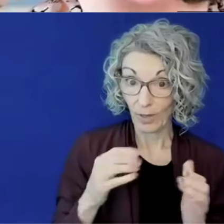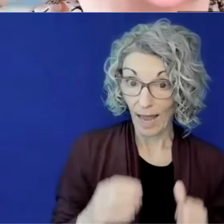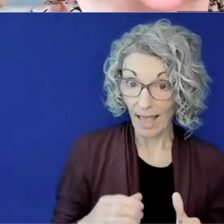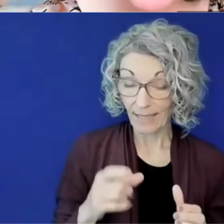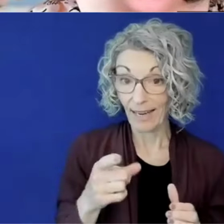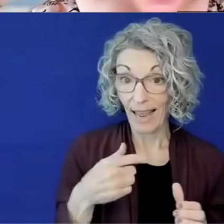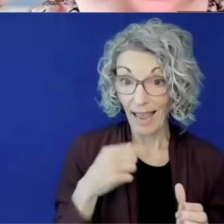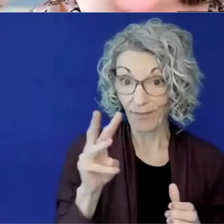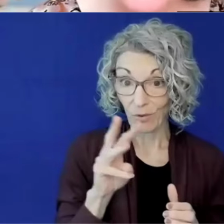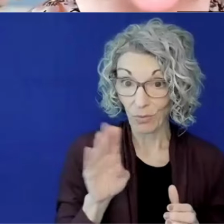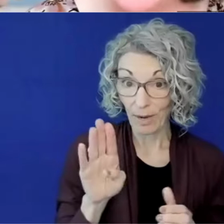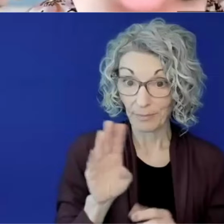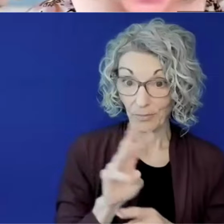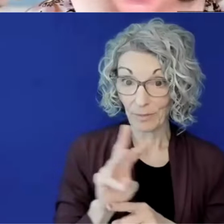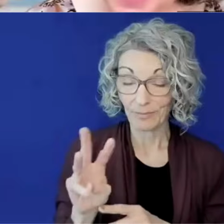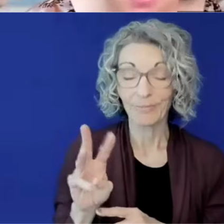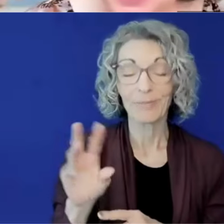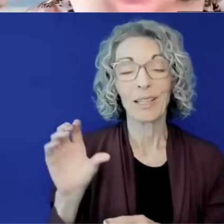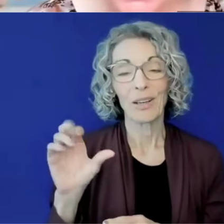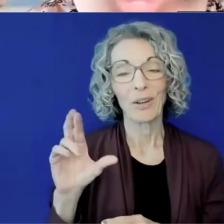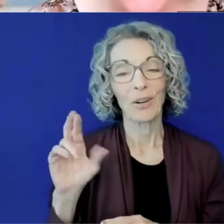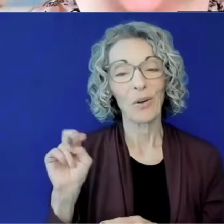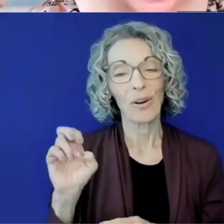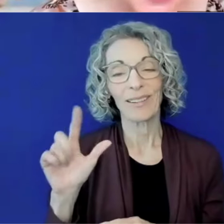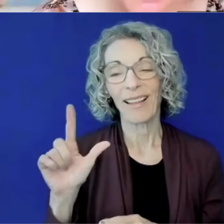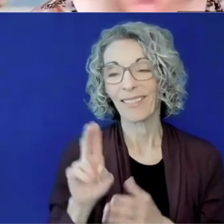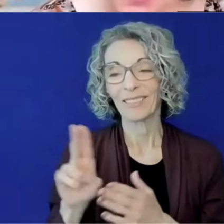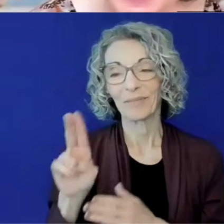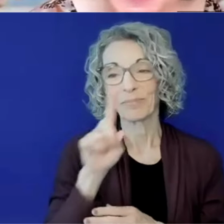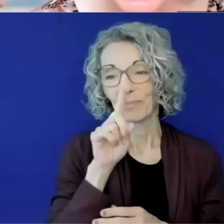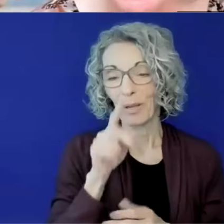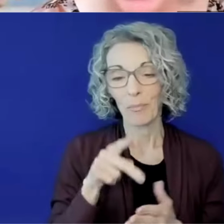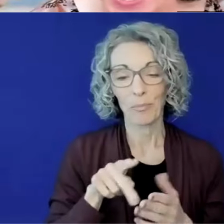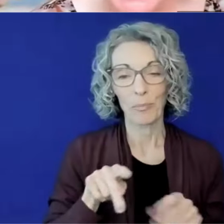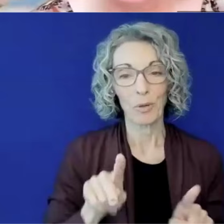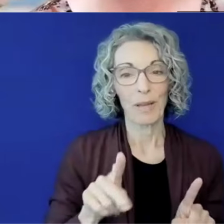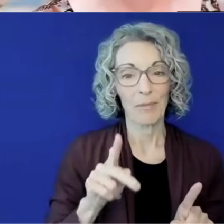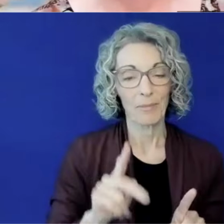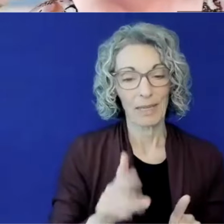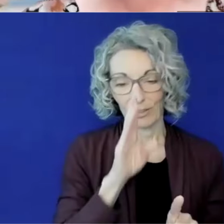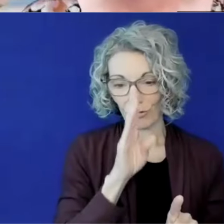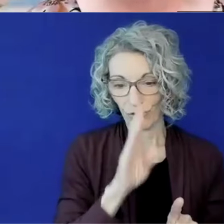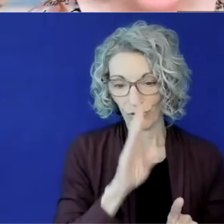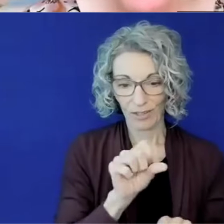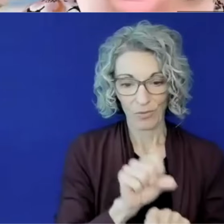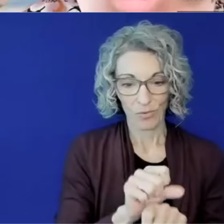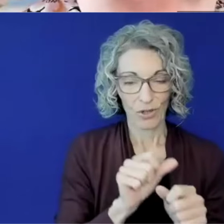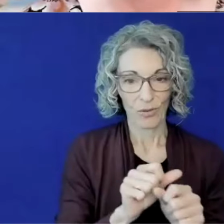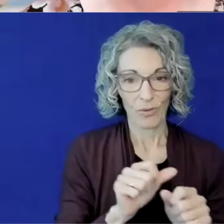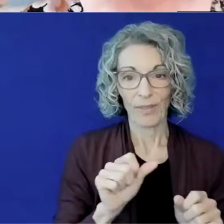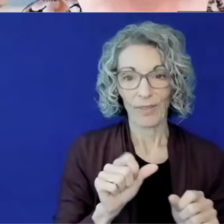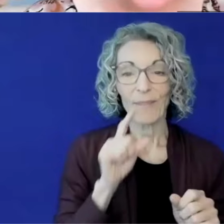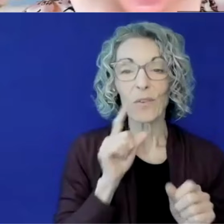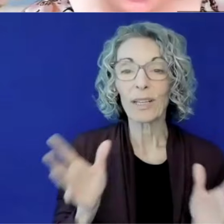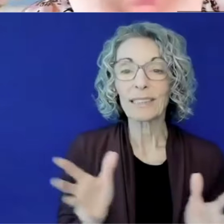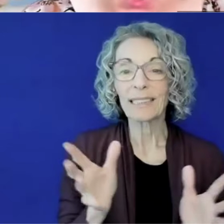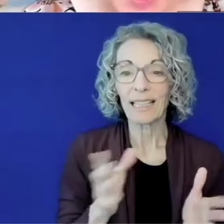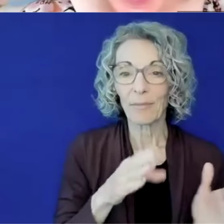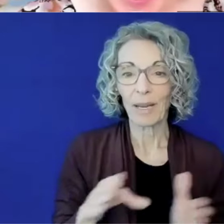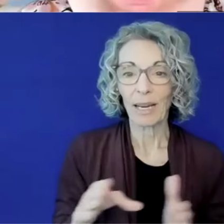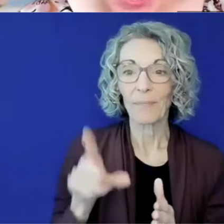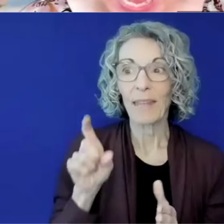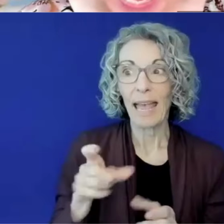So unfortunately, Cornell University will not allow me to do direct service work incentive planning. I had to get special permission to do my